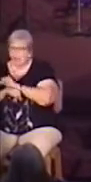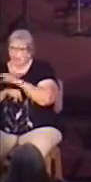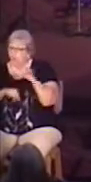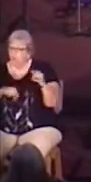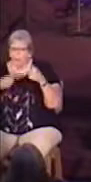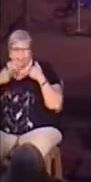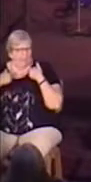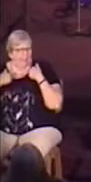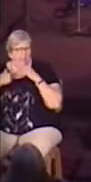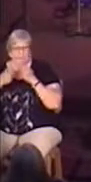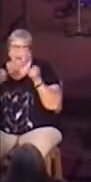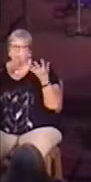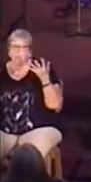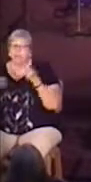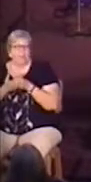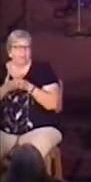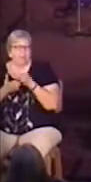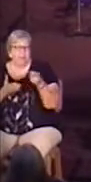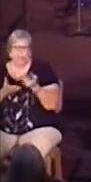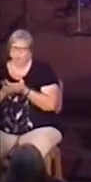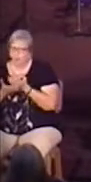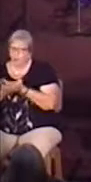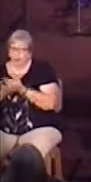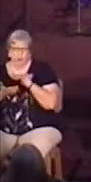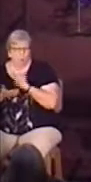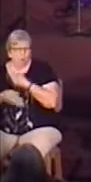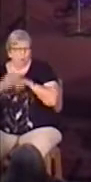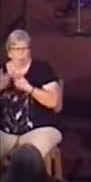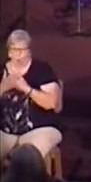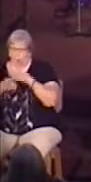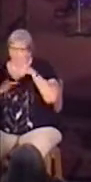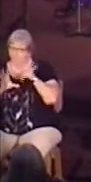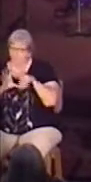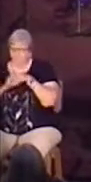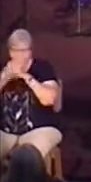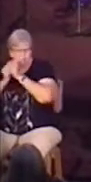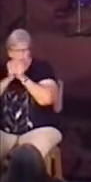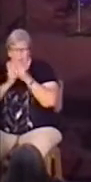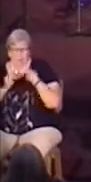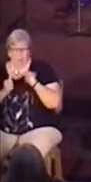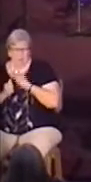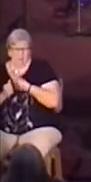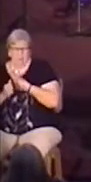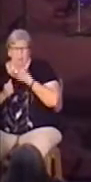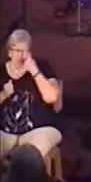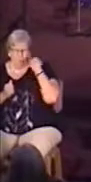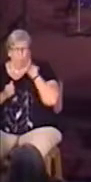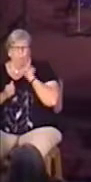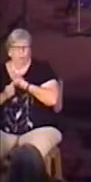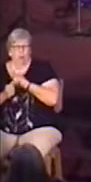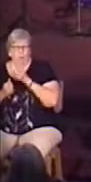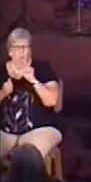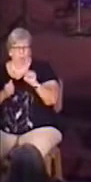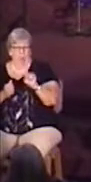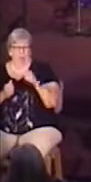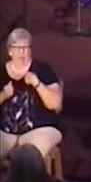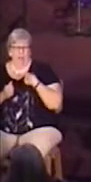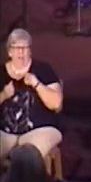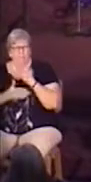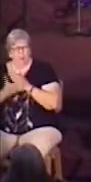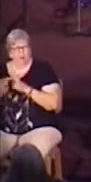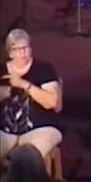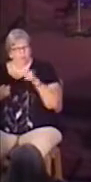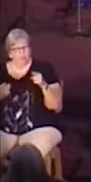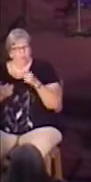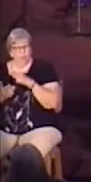work, how much money you make, we are in this together because we are one. I am an extension of you, even though you may